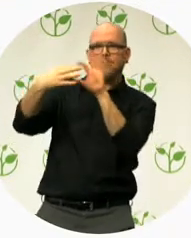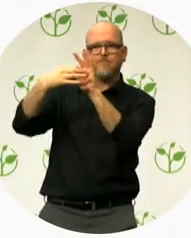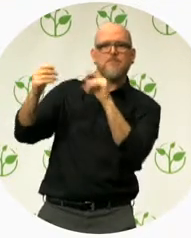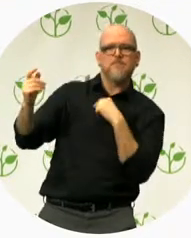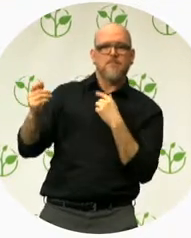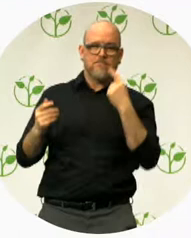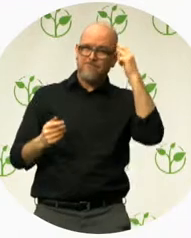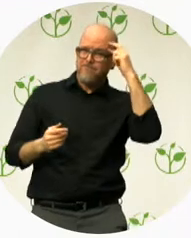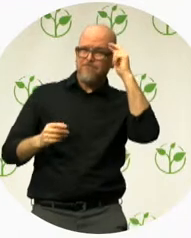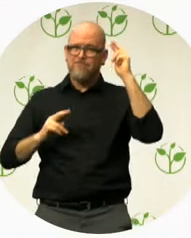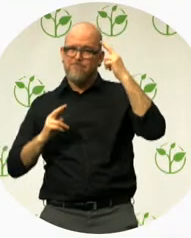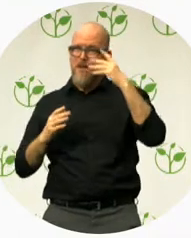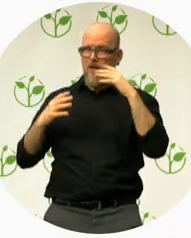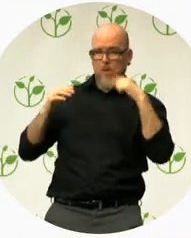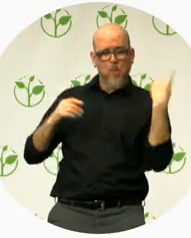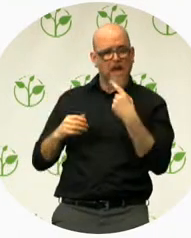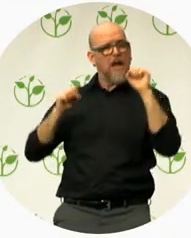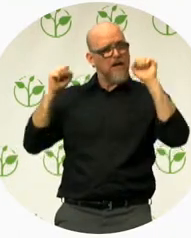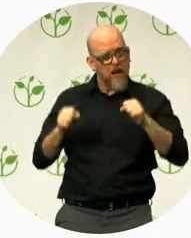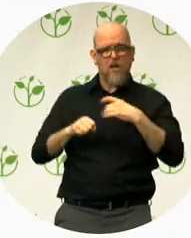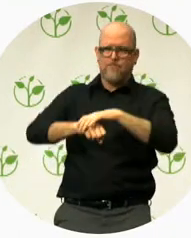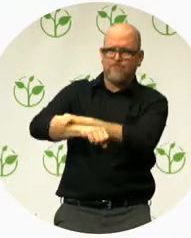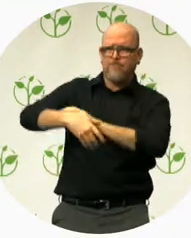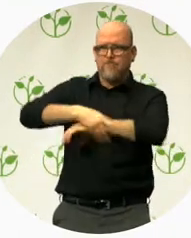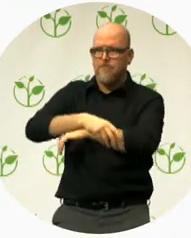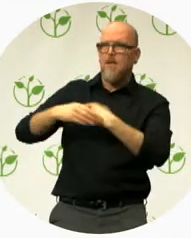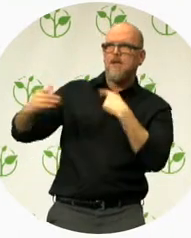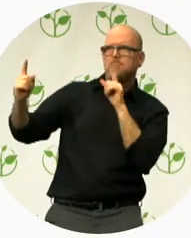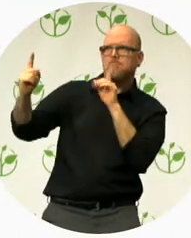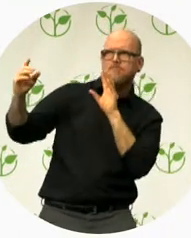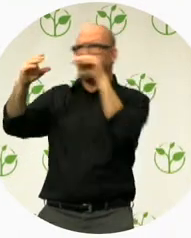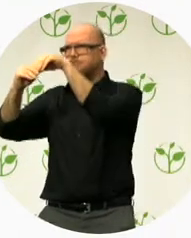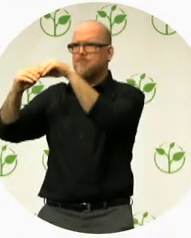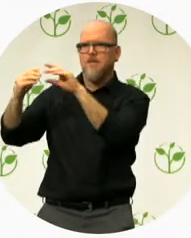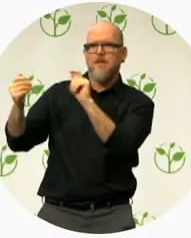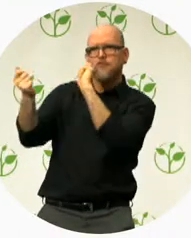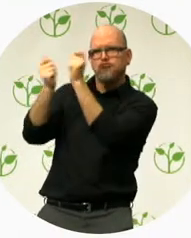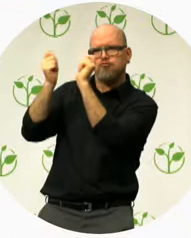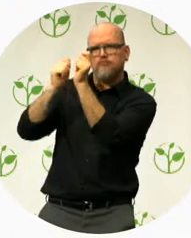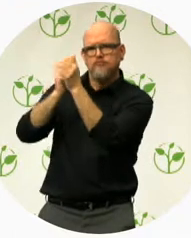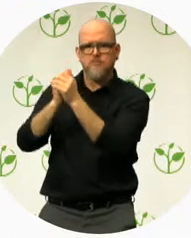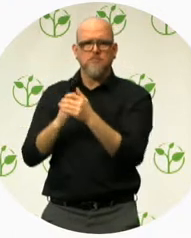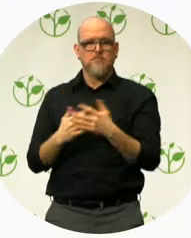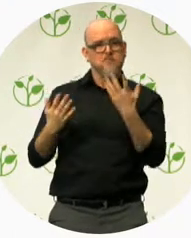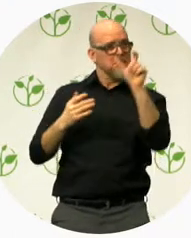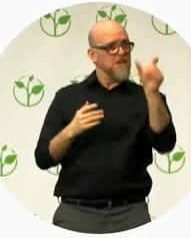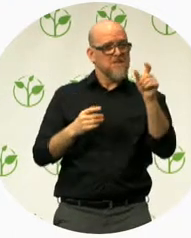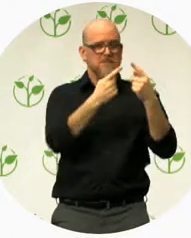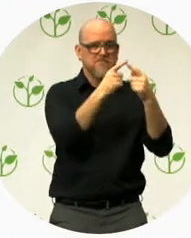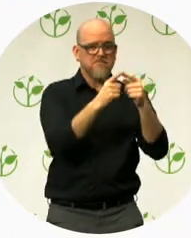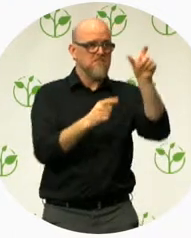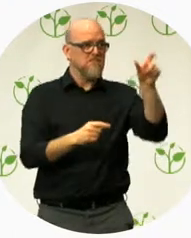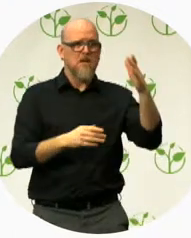make sure that those who are differently abled are change